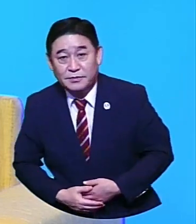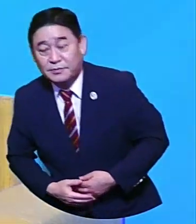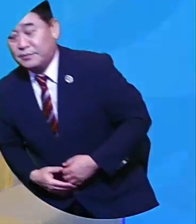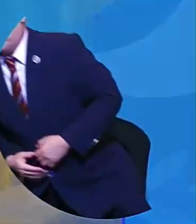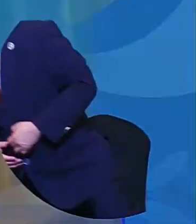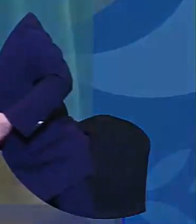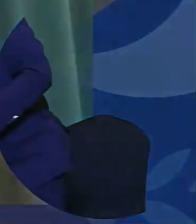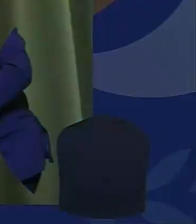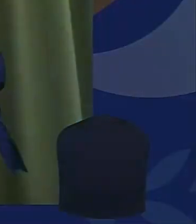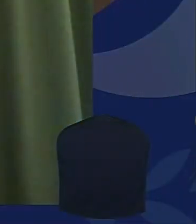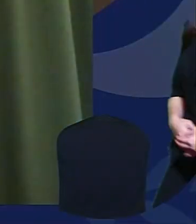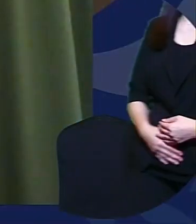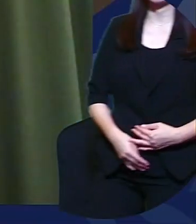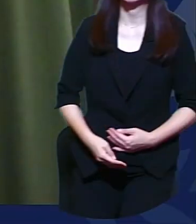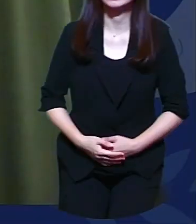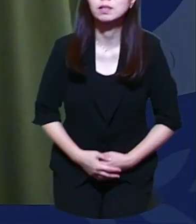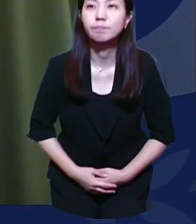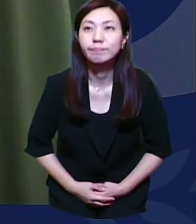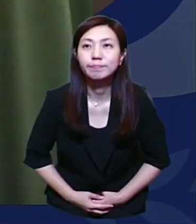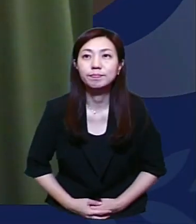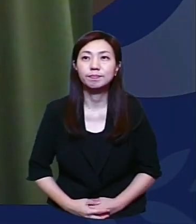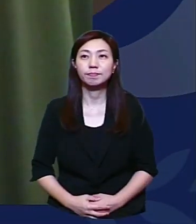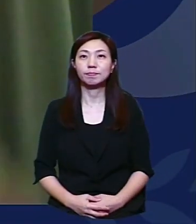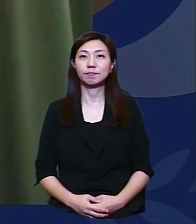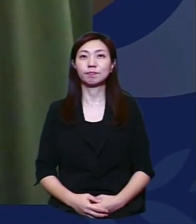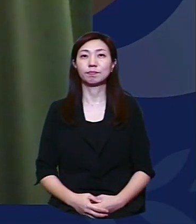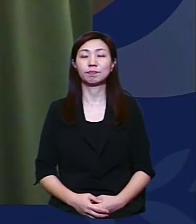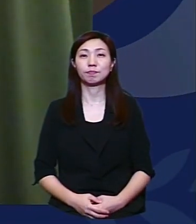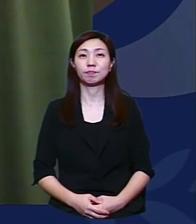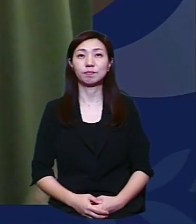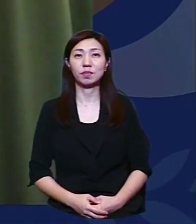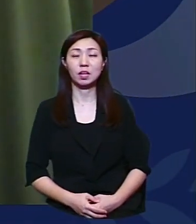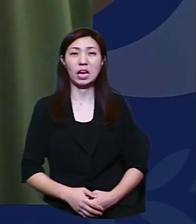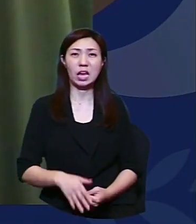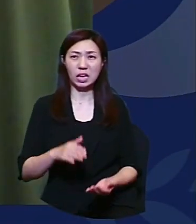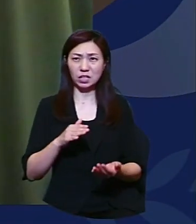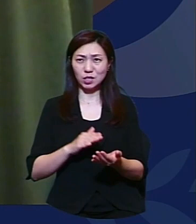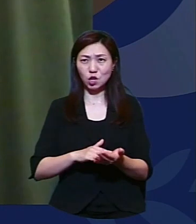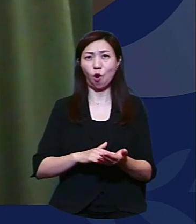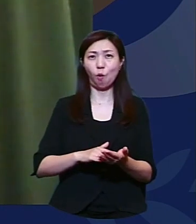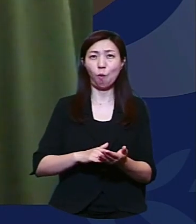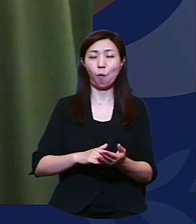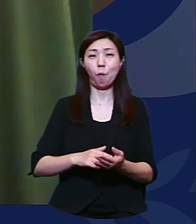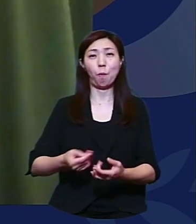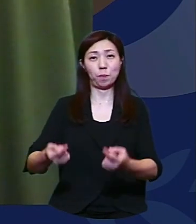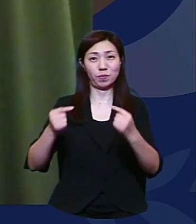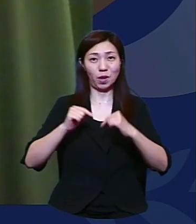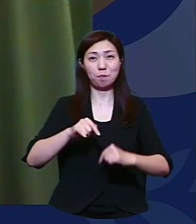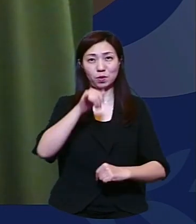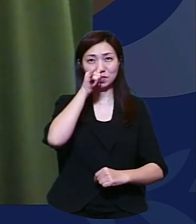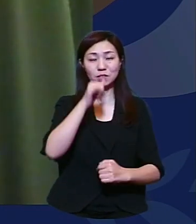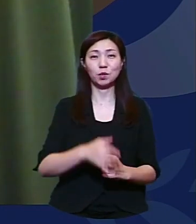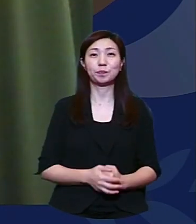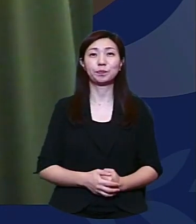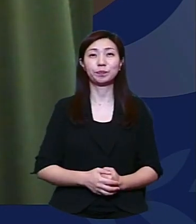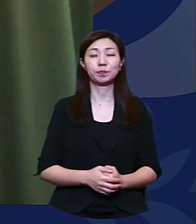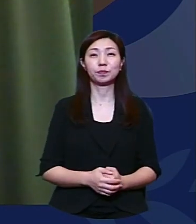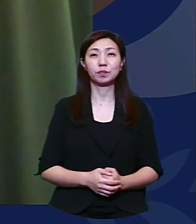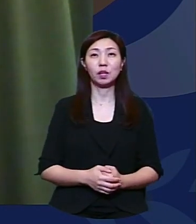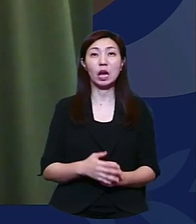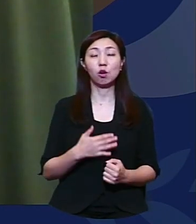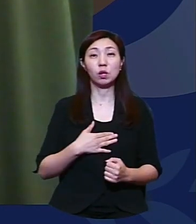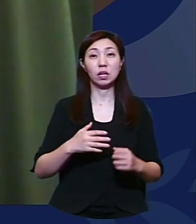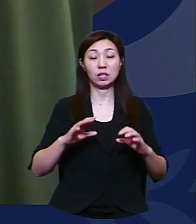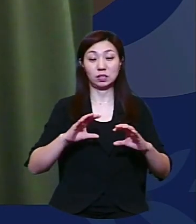Yes, they were. The first one we were able to do actually in country on the ground. The other ones, of course,